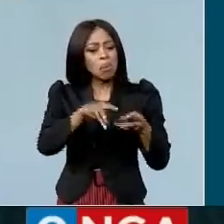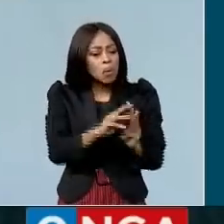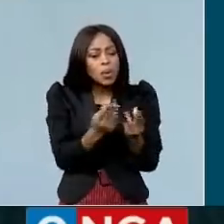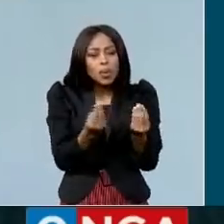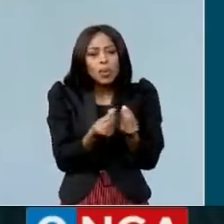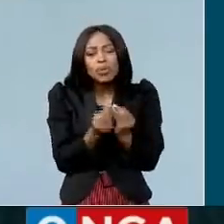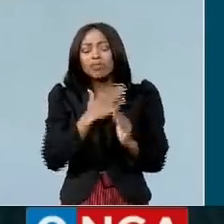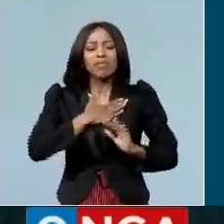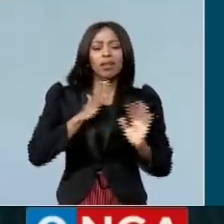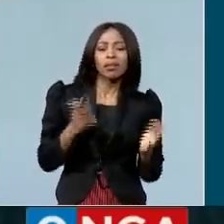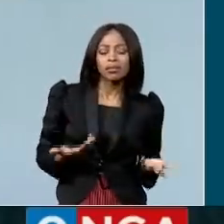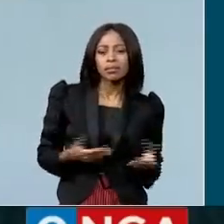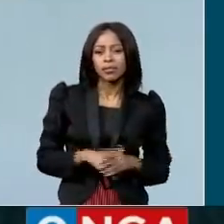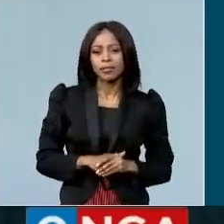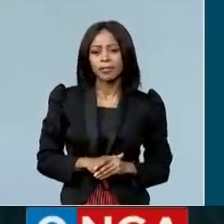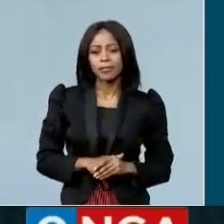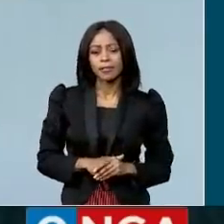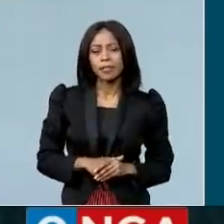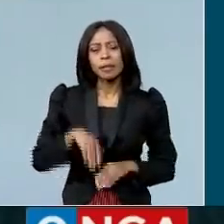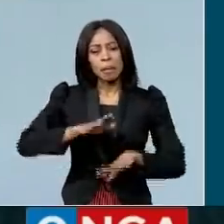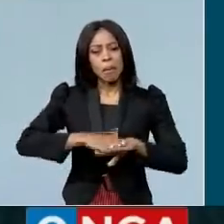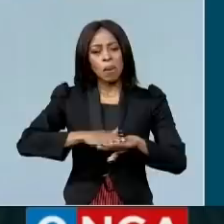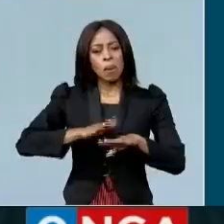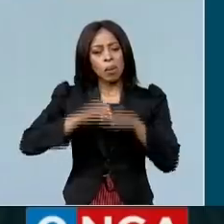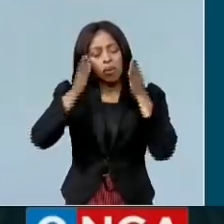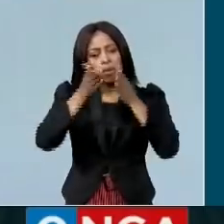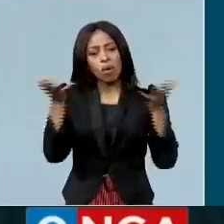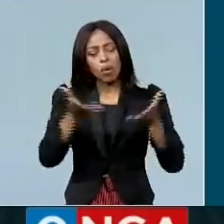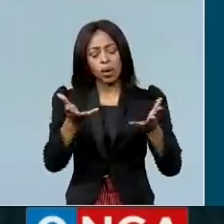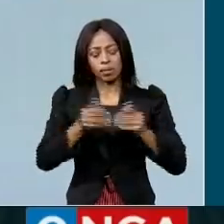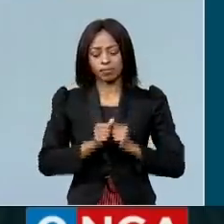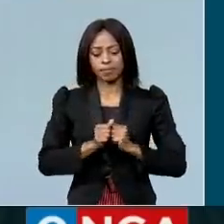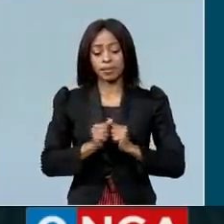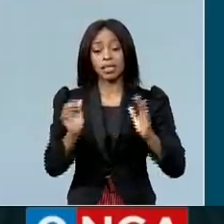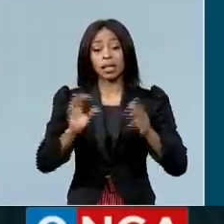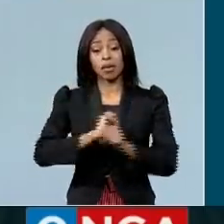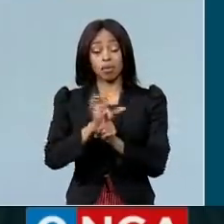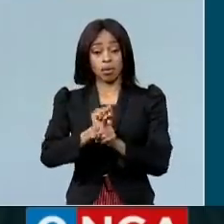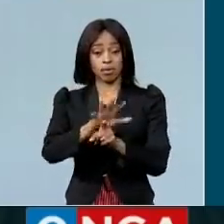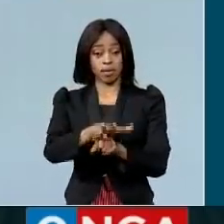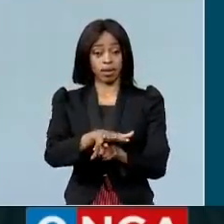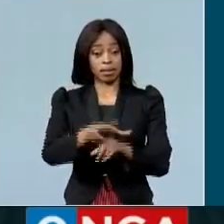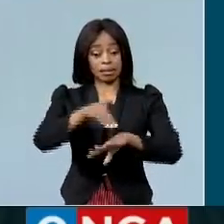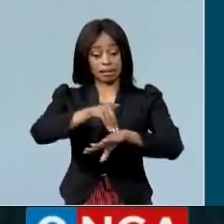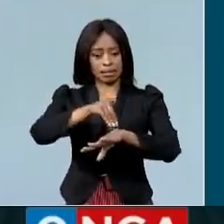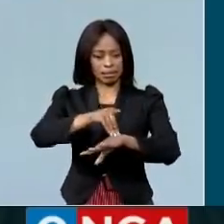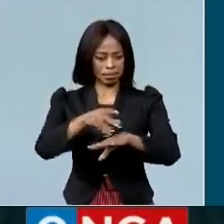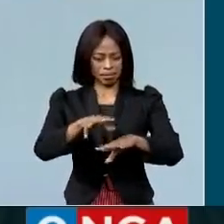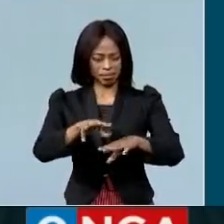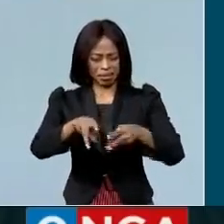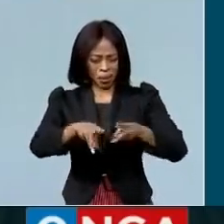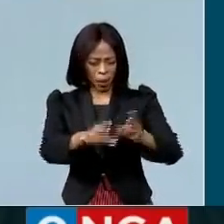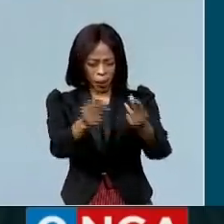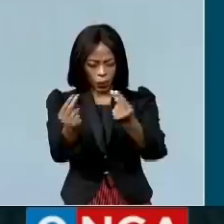good afternoon to you and welcome. I want to explore, first of all, if we can, about how COVID-19 data is modelled.